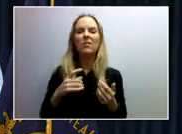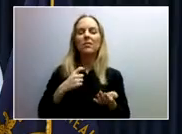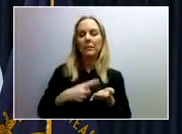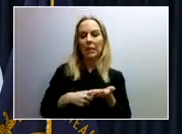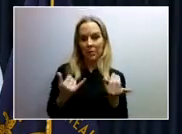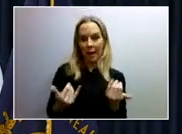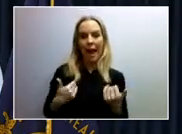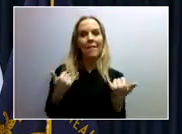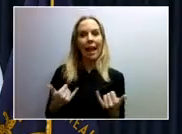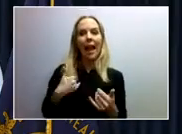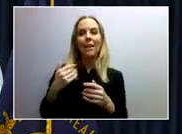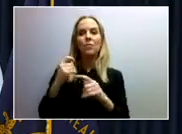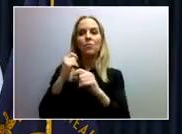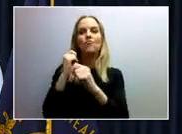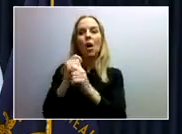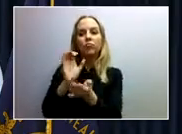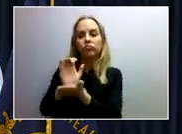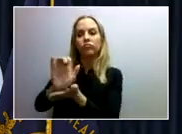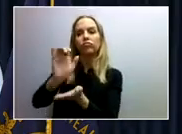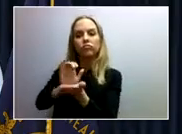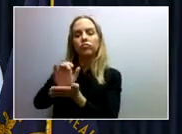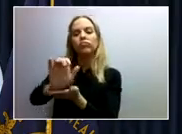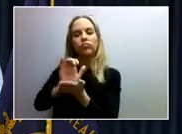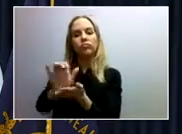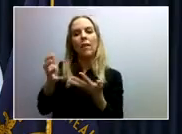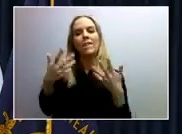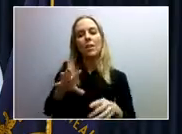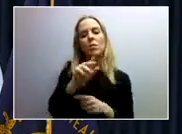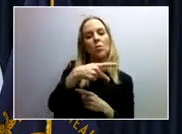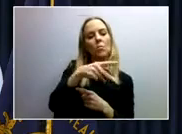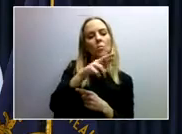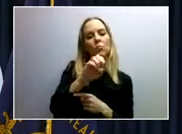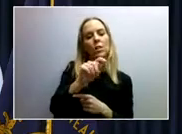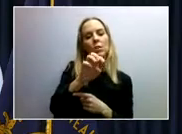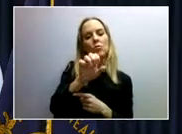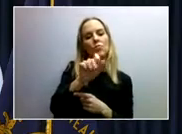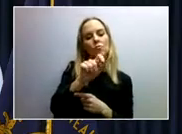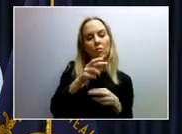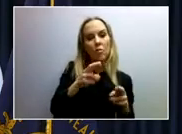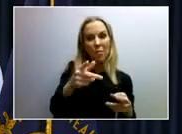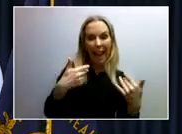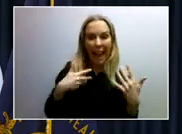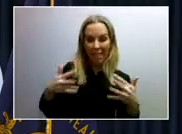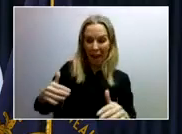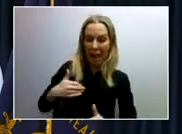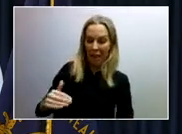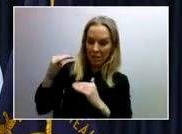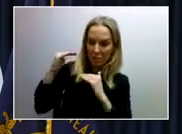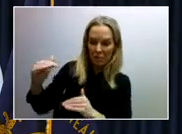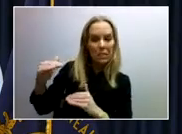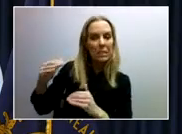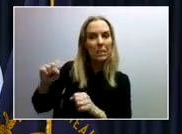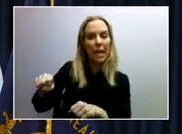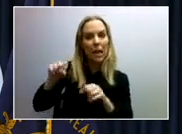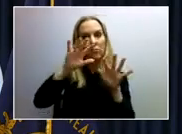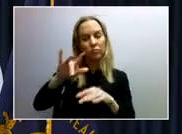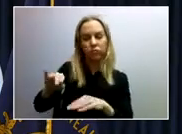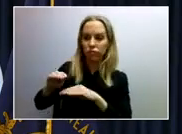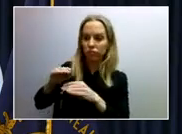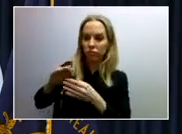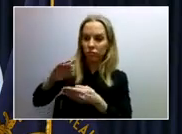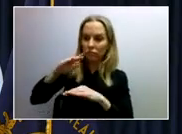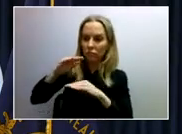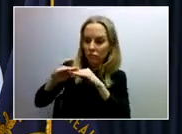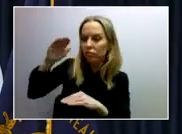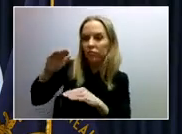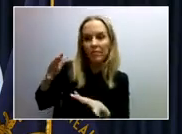been pre-treating roads, but if you have a huge amount of snow, it can cover it up very quickly. So I want people to know